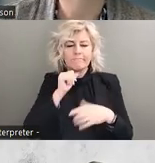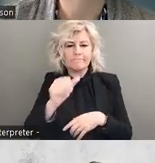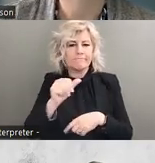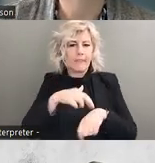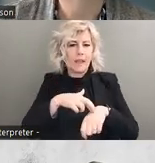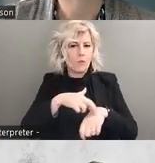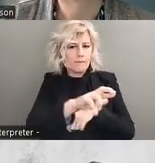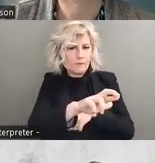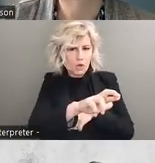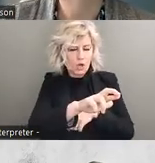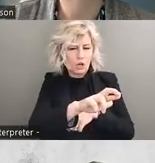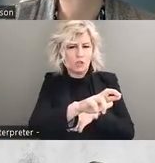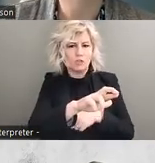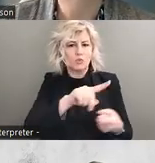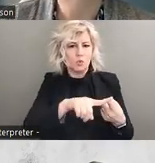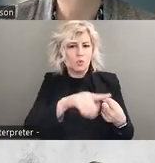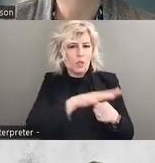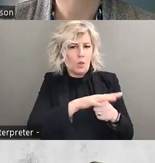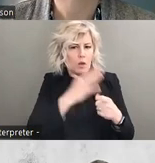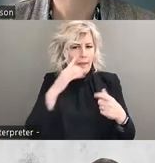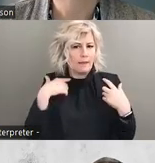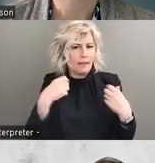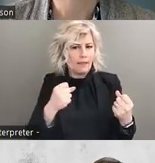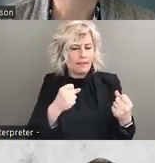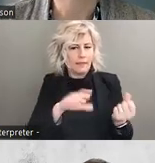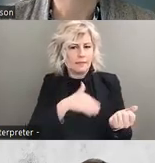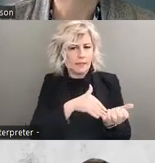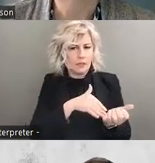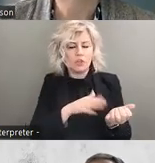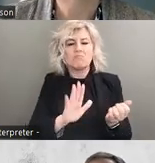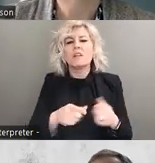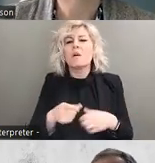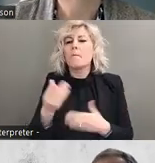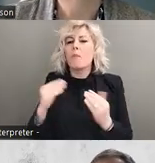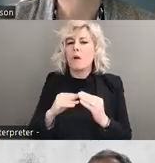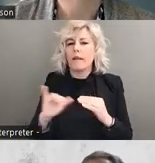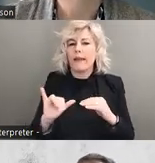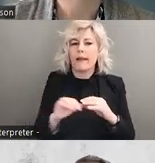a local mental health center, you may find, again, a behavior